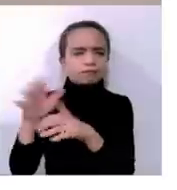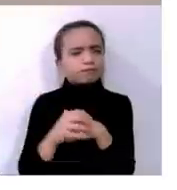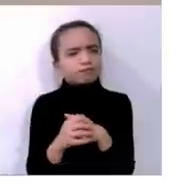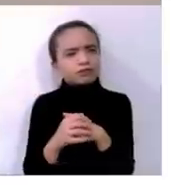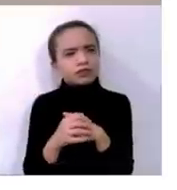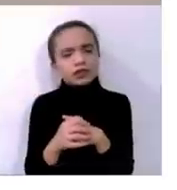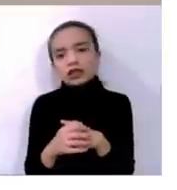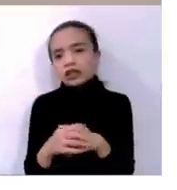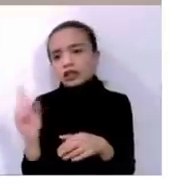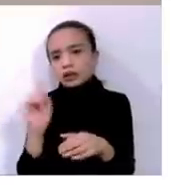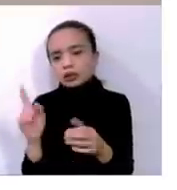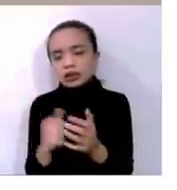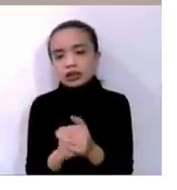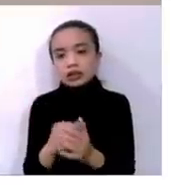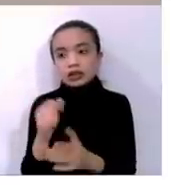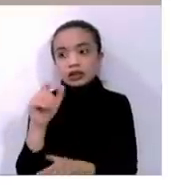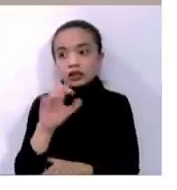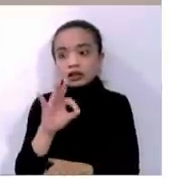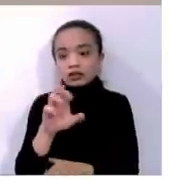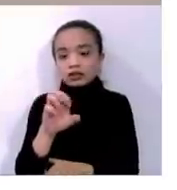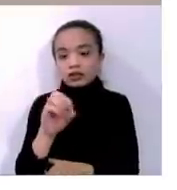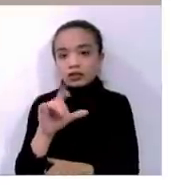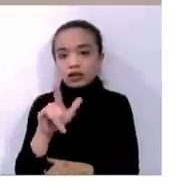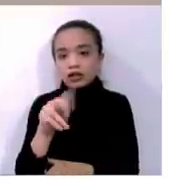atrocious logic of Perolino and her.